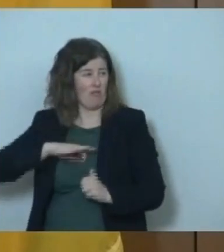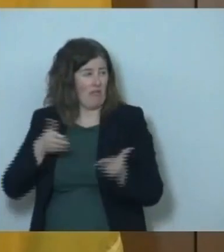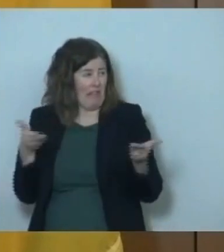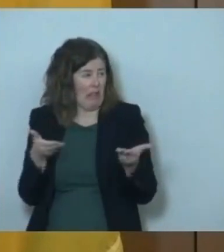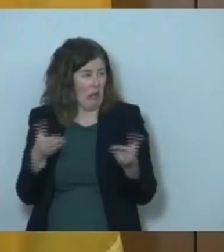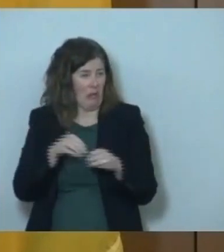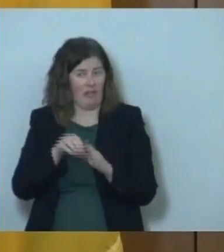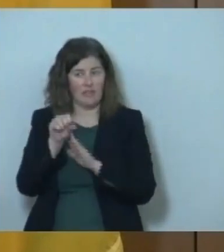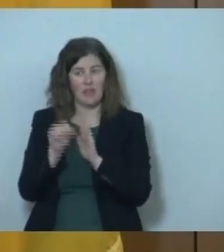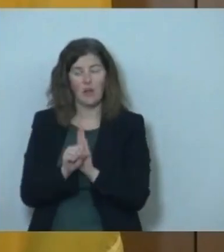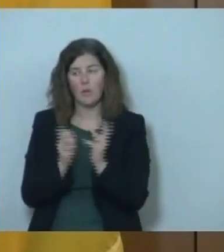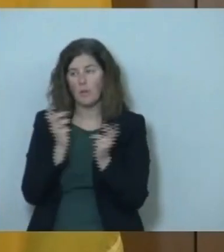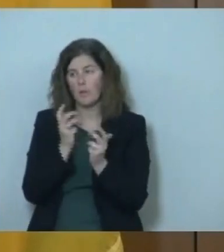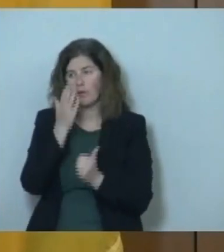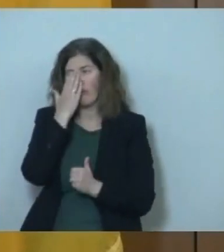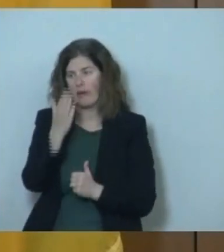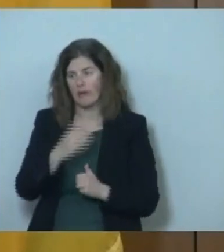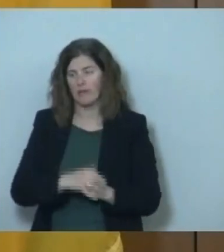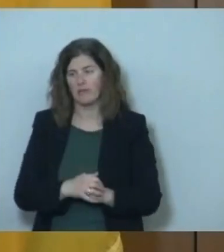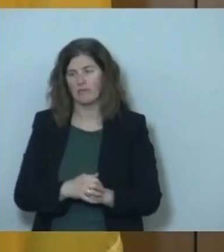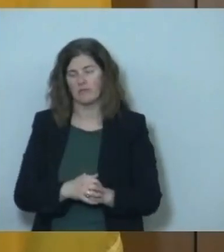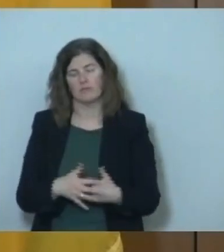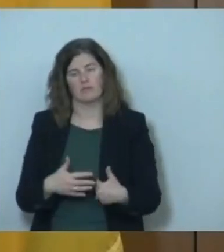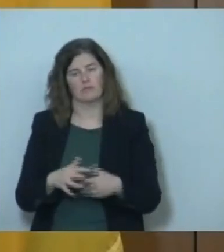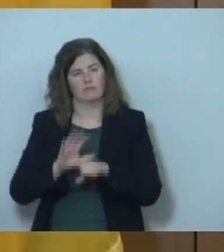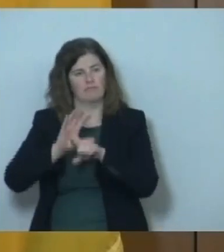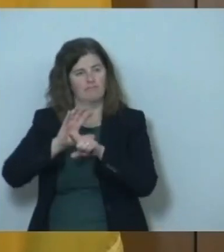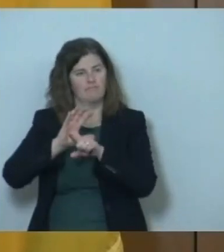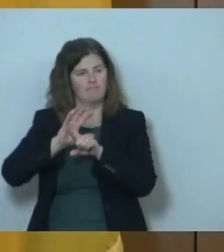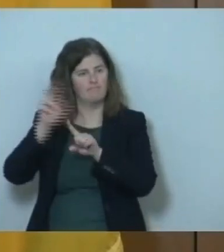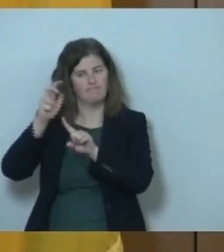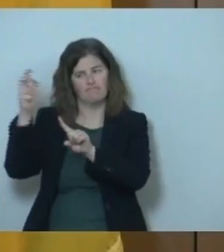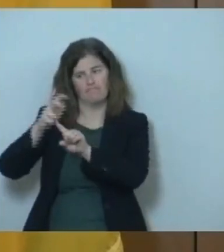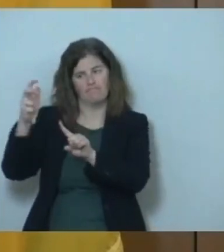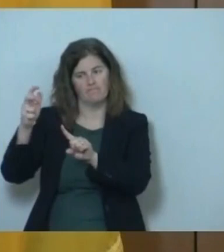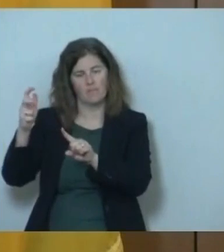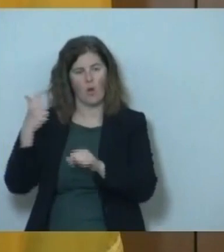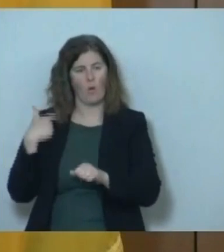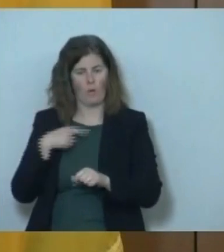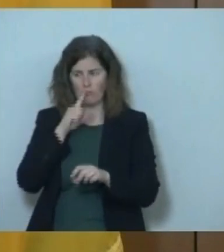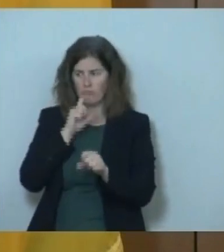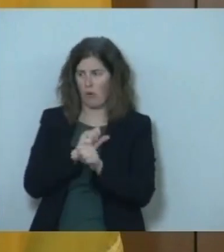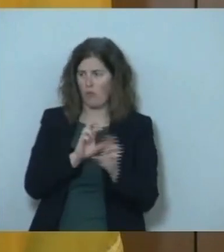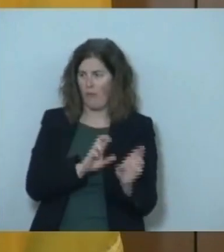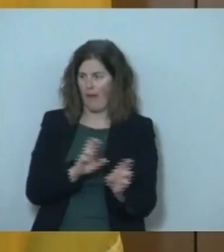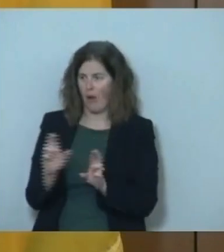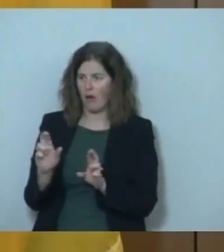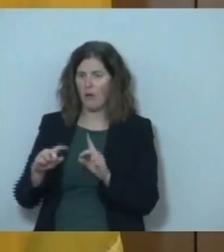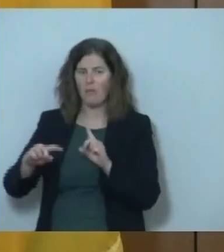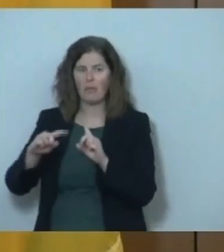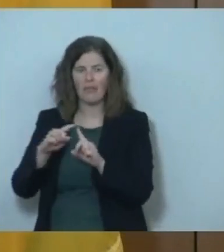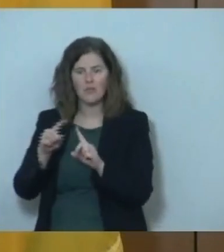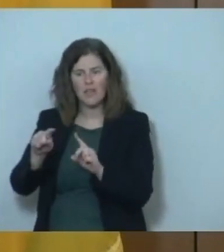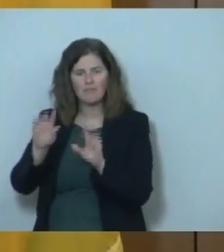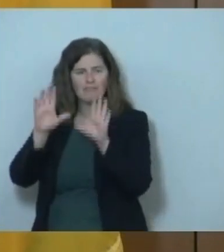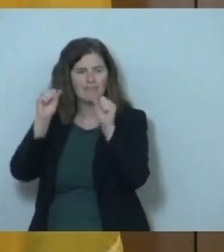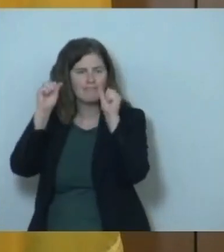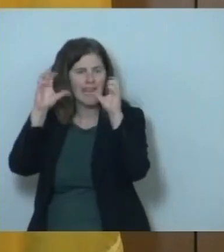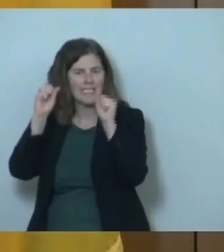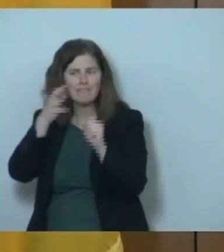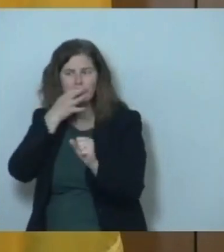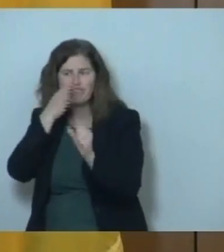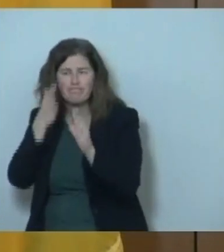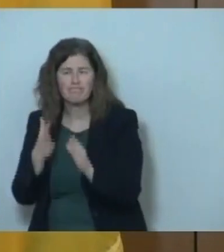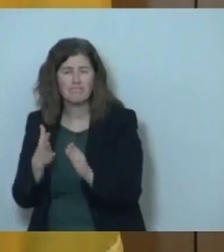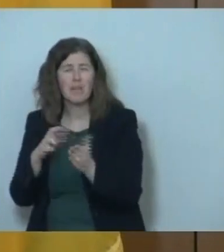state. Which speaks volumes about not just preparedness, but the kind of expertise we have, including at the national